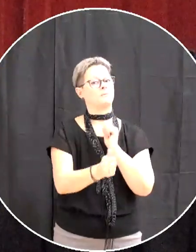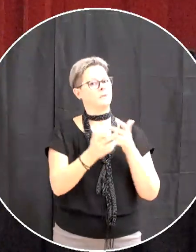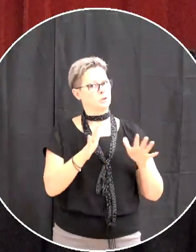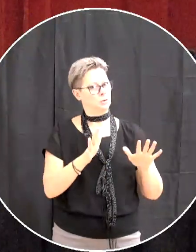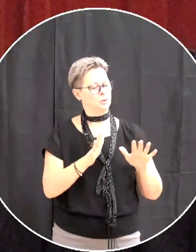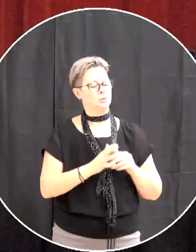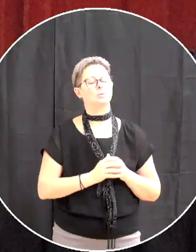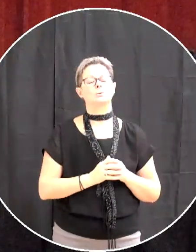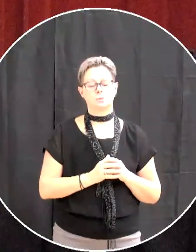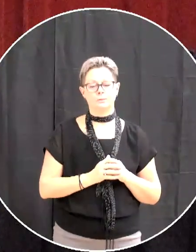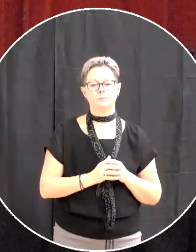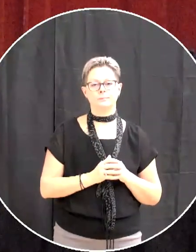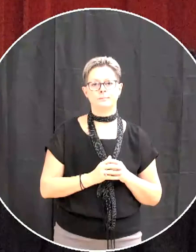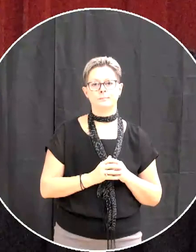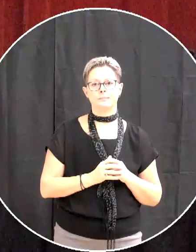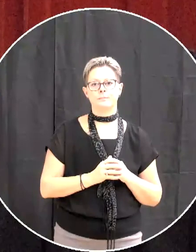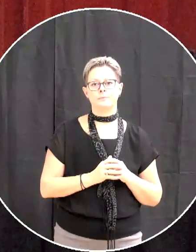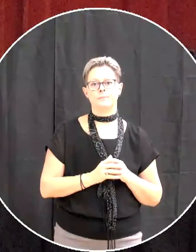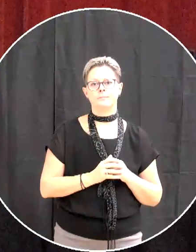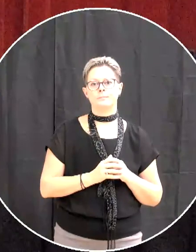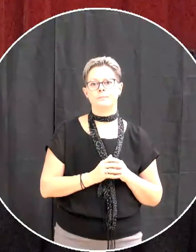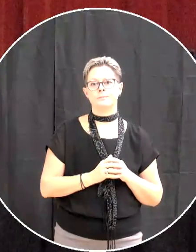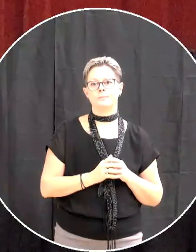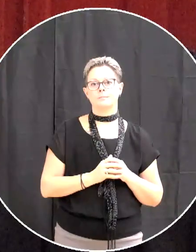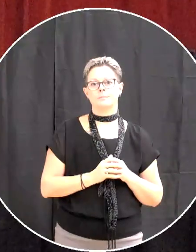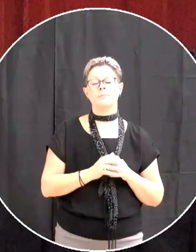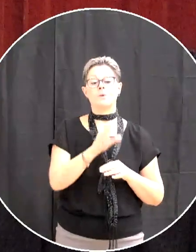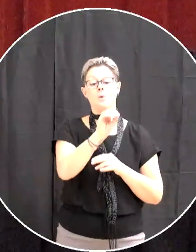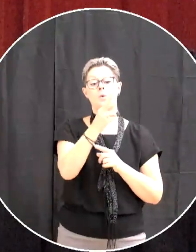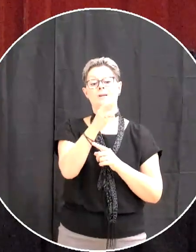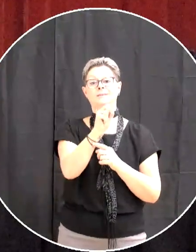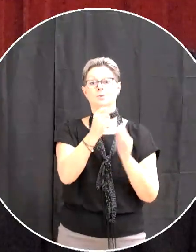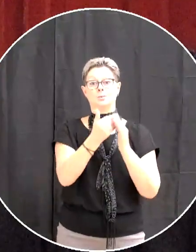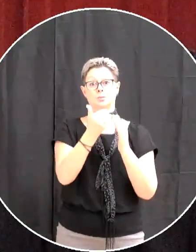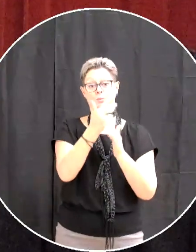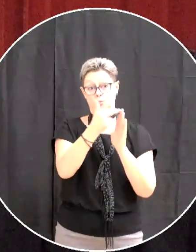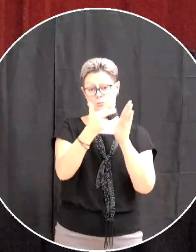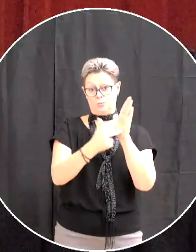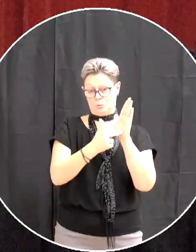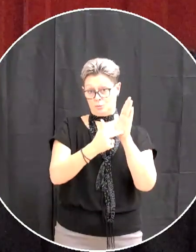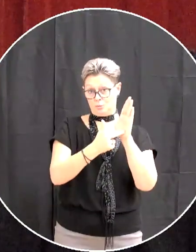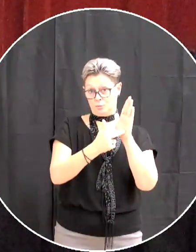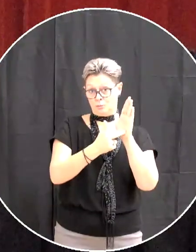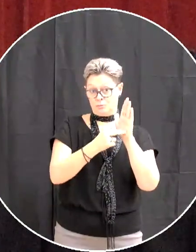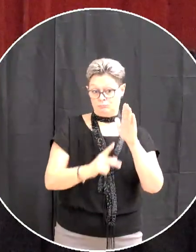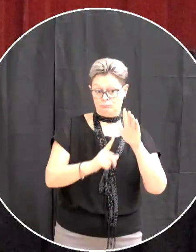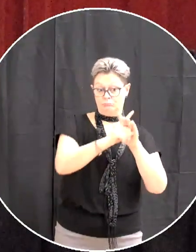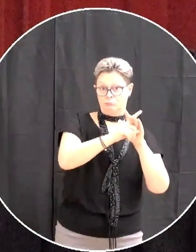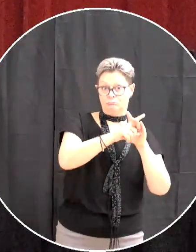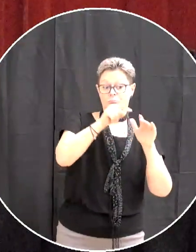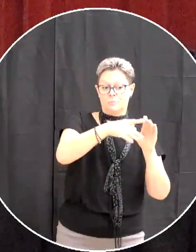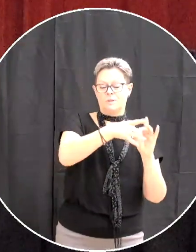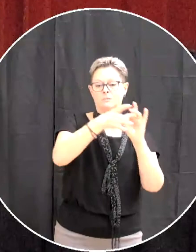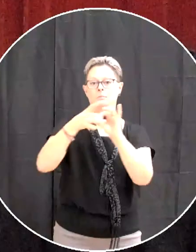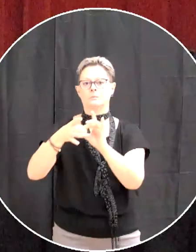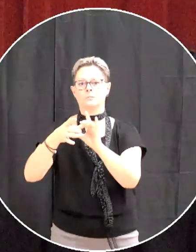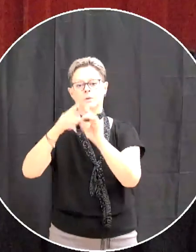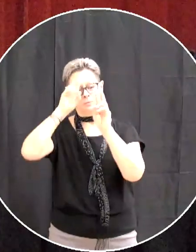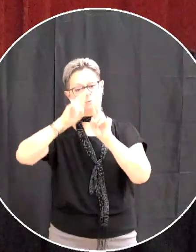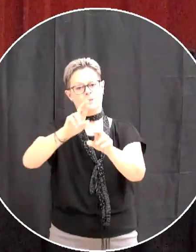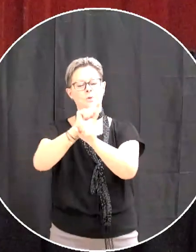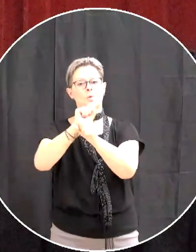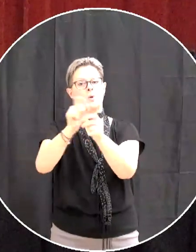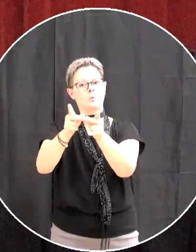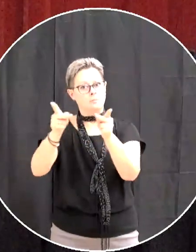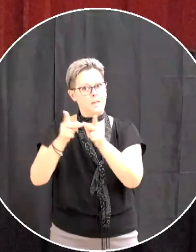Many of the requirements set out in the new OH&S regulations were already addressed in the district's respectful workplace and harassment